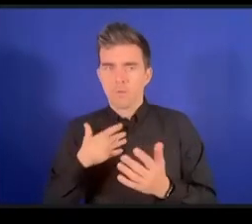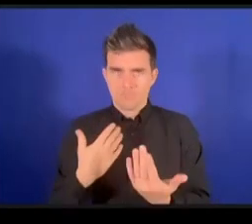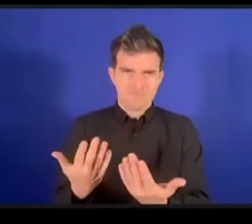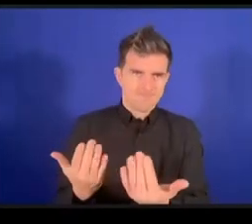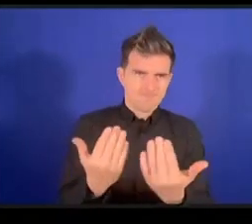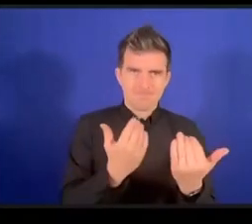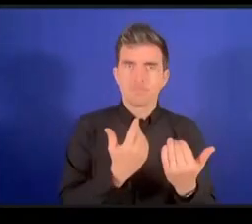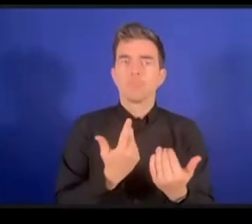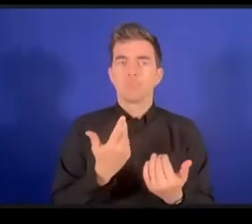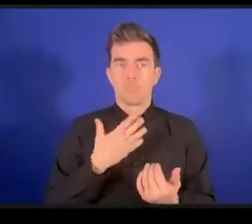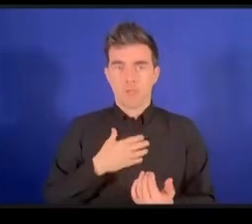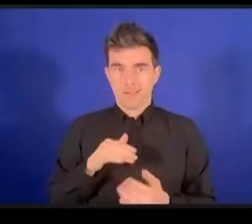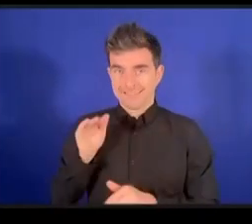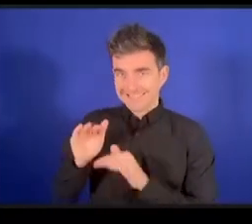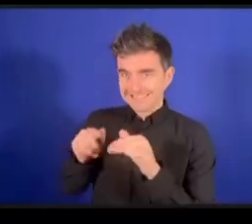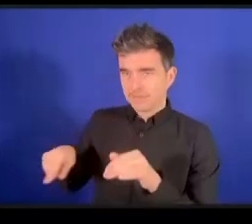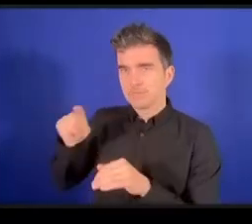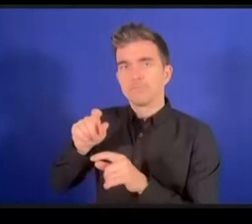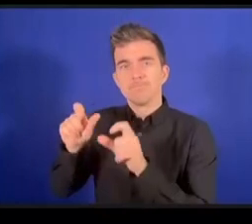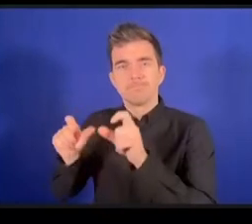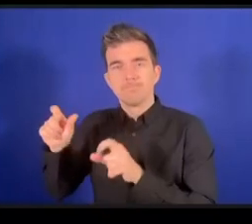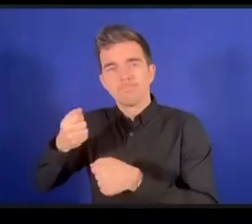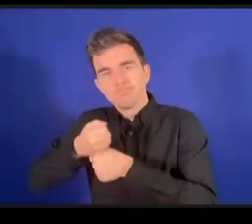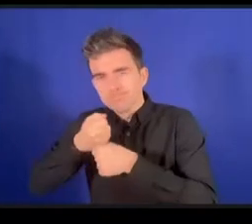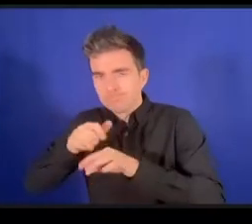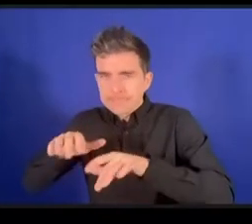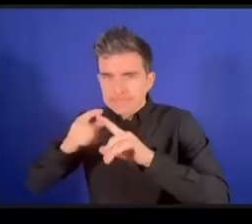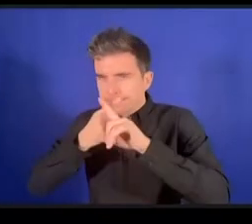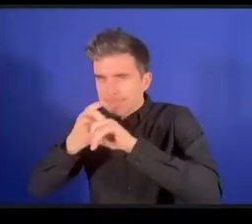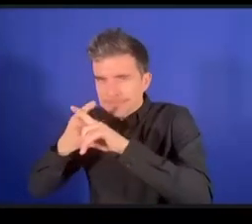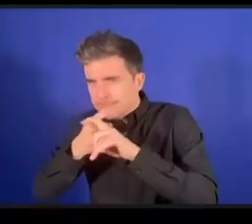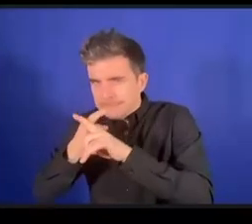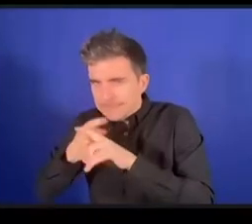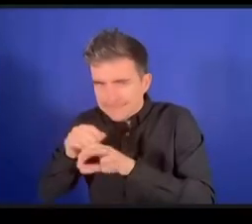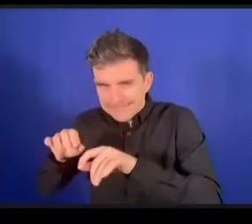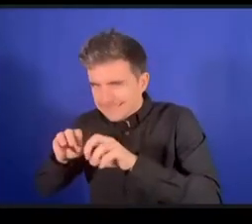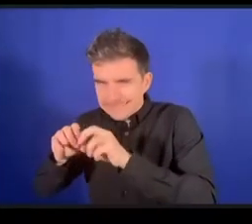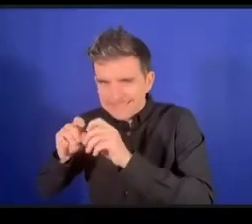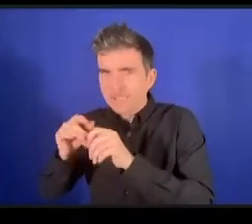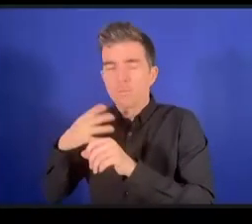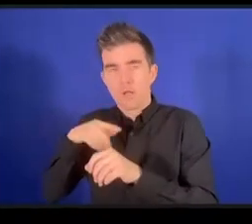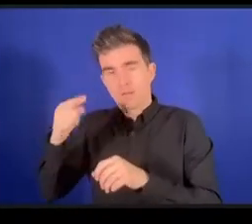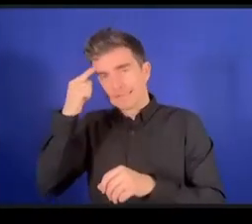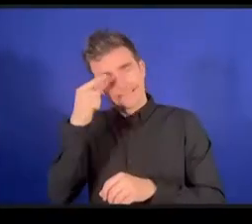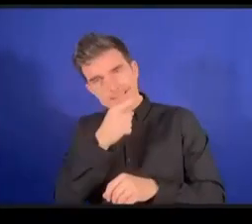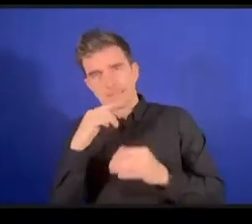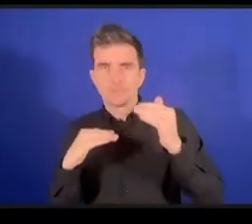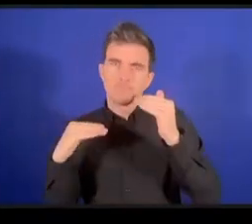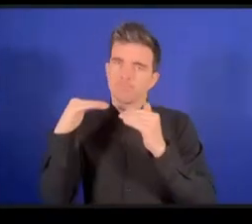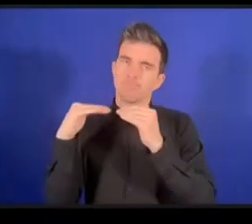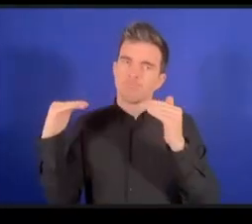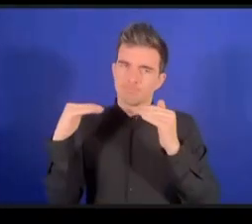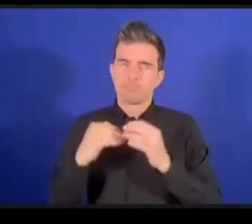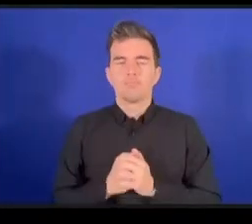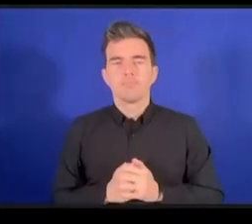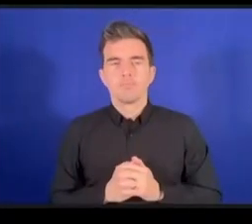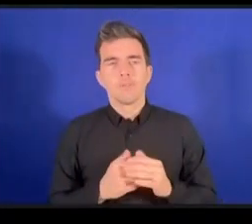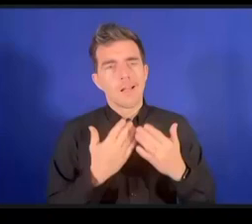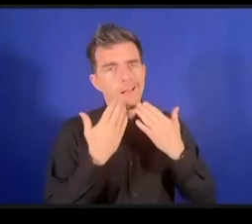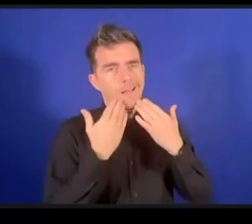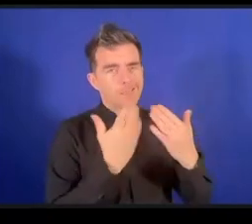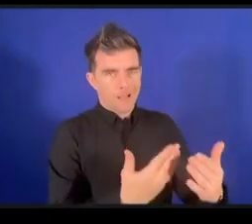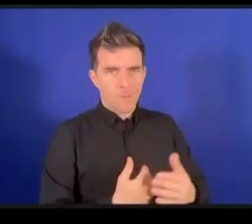Thank you, Mohammed. So we have Windsurf. It's an honor for us to have you here in our session and to ask us a